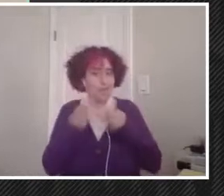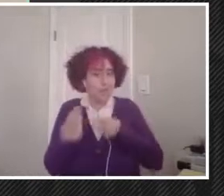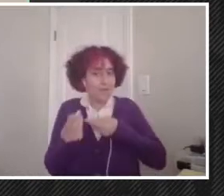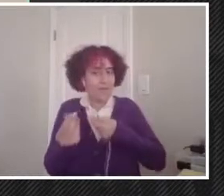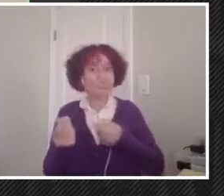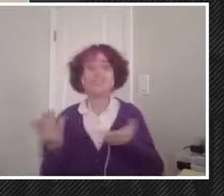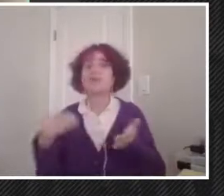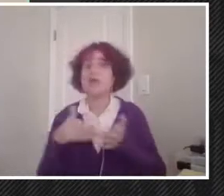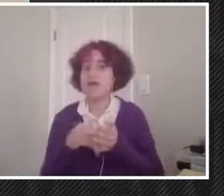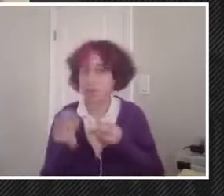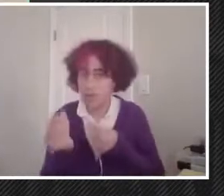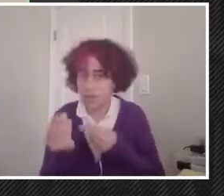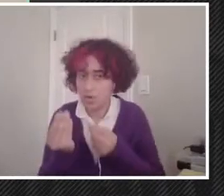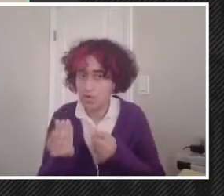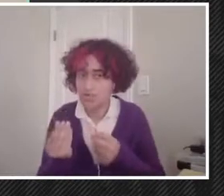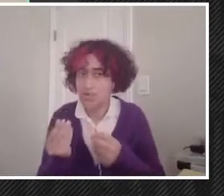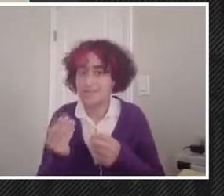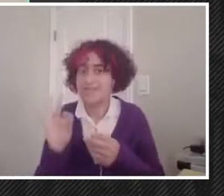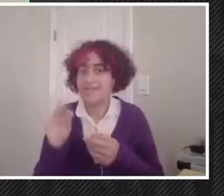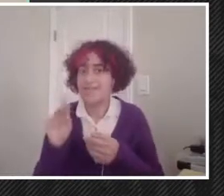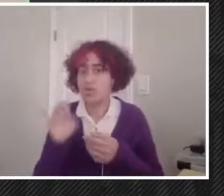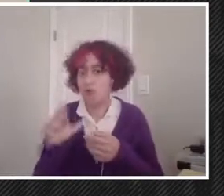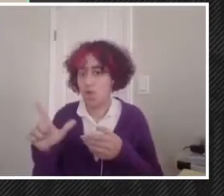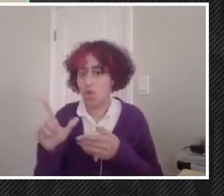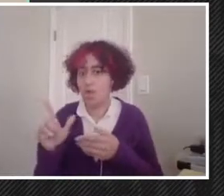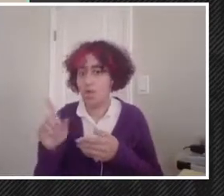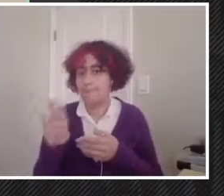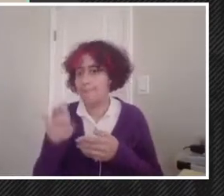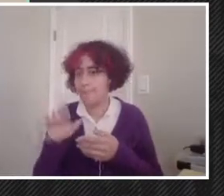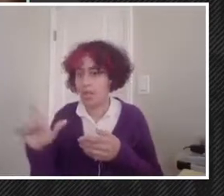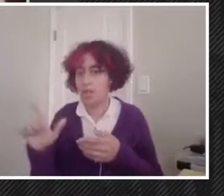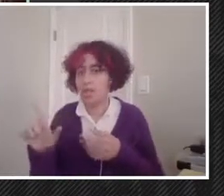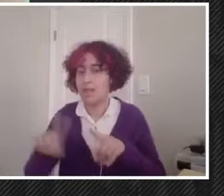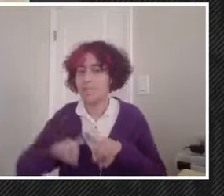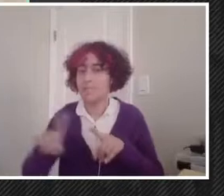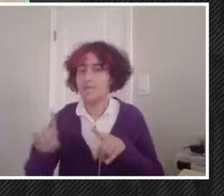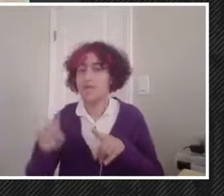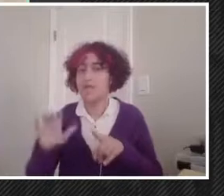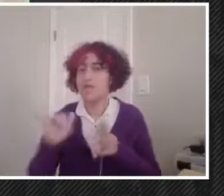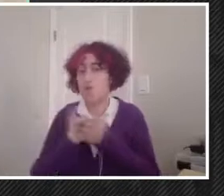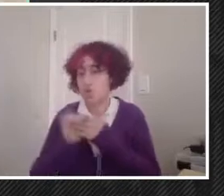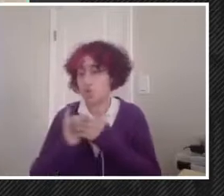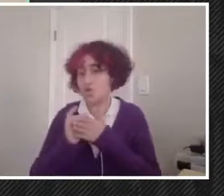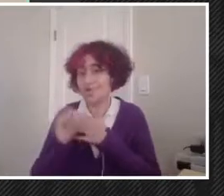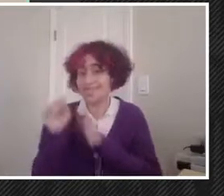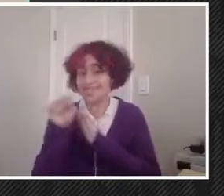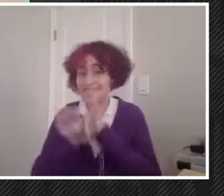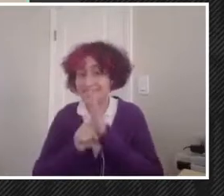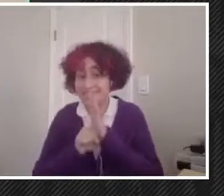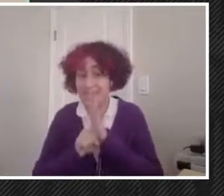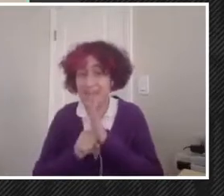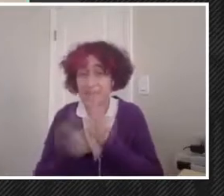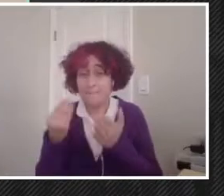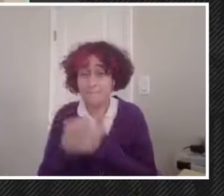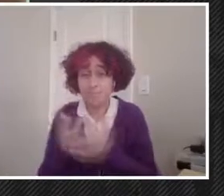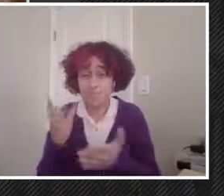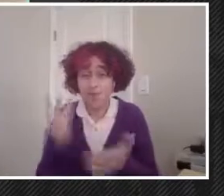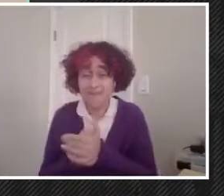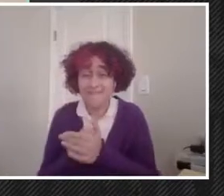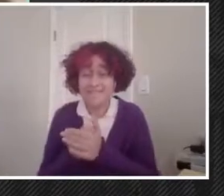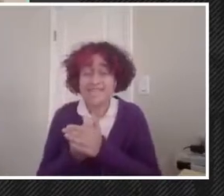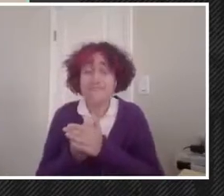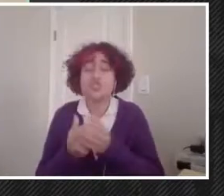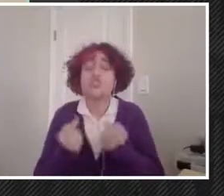HR 40, but in New York State is also a reparations bill. New York State profited heavily from slavery. New York State helped